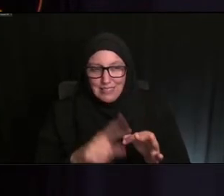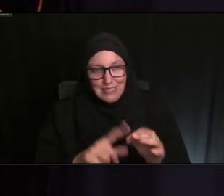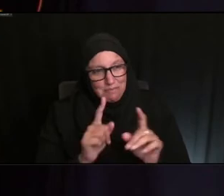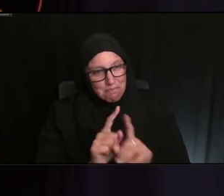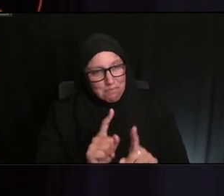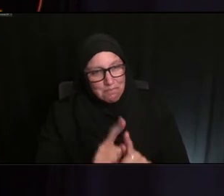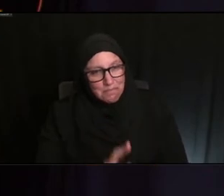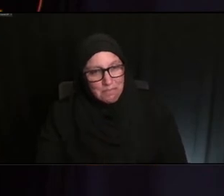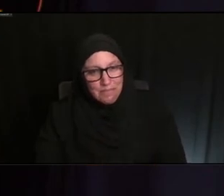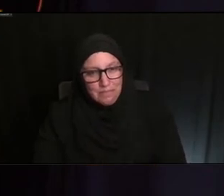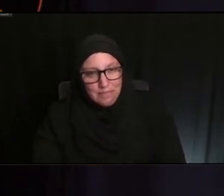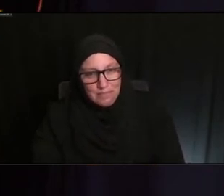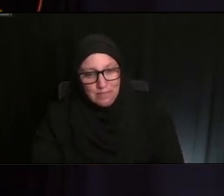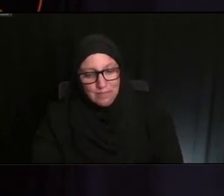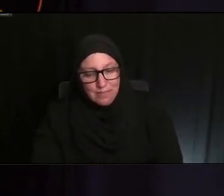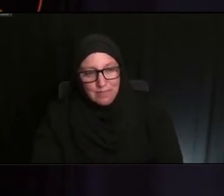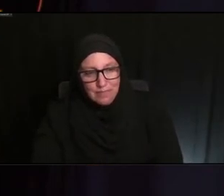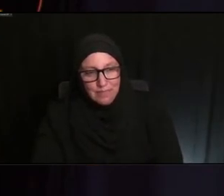Everyone gets stunned.